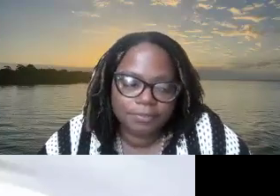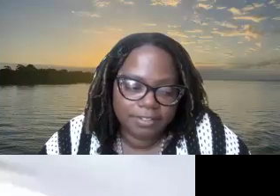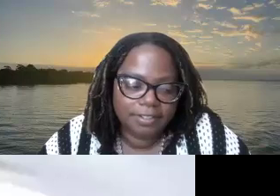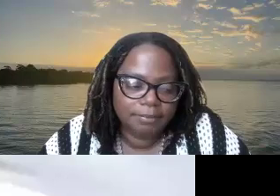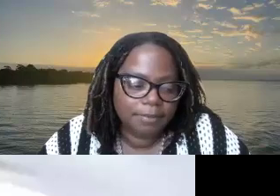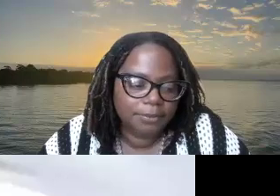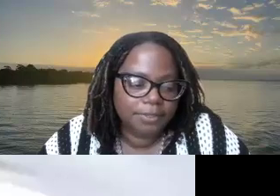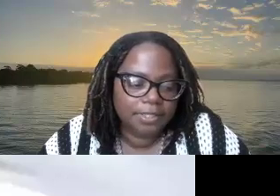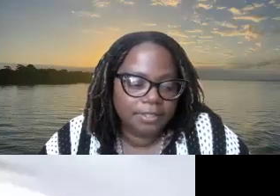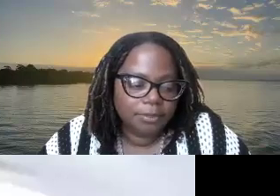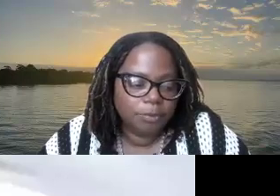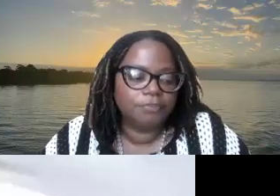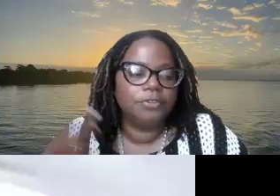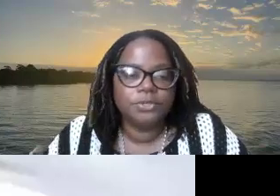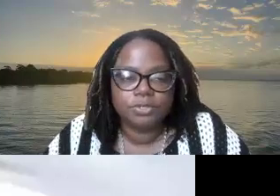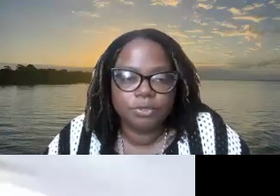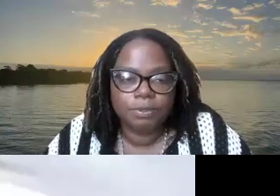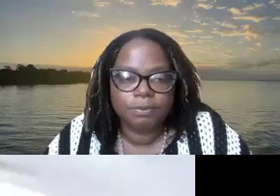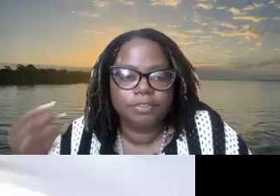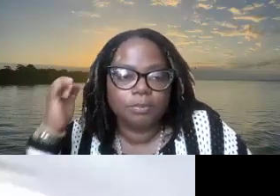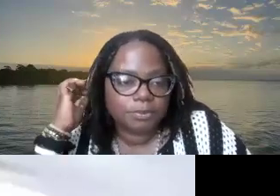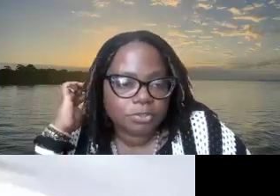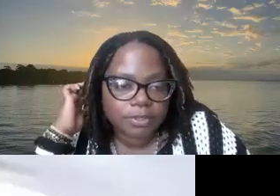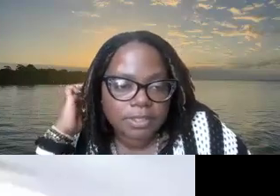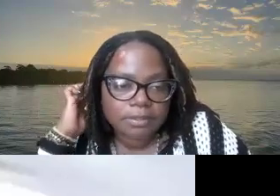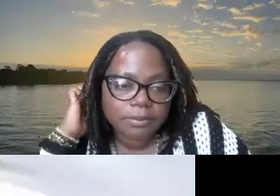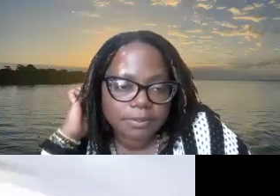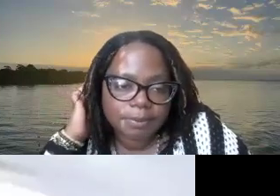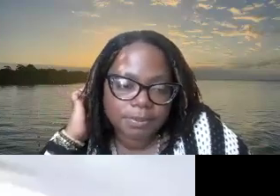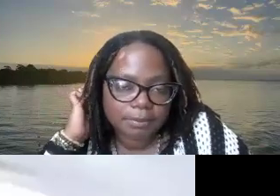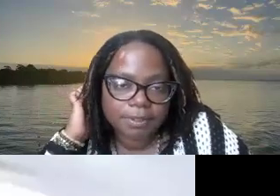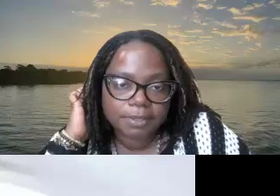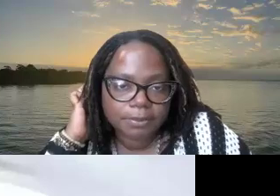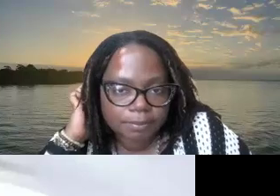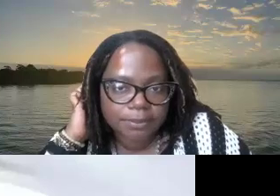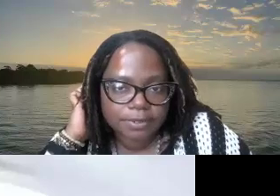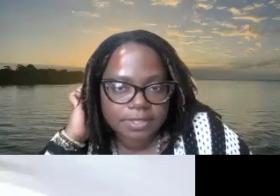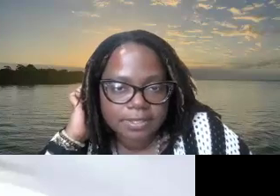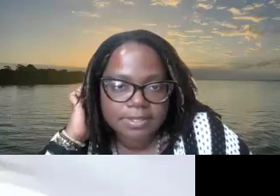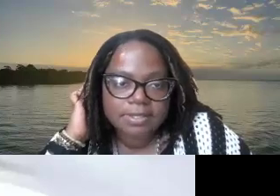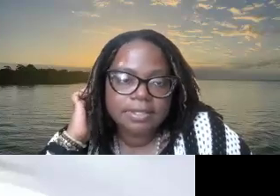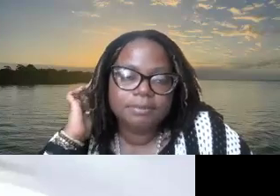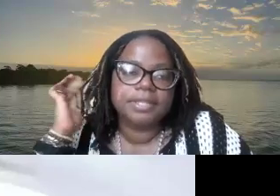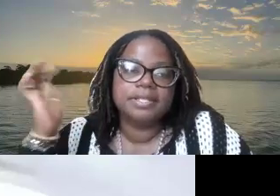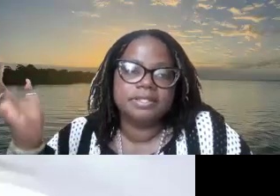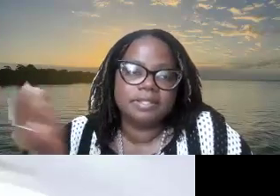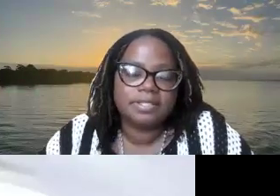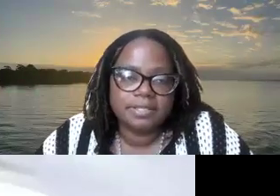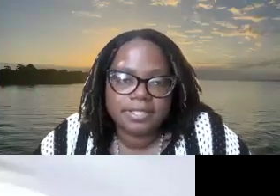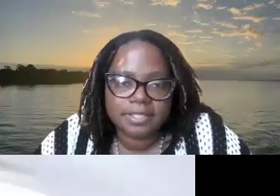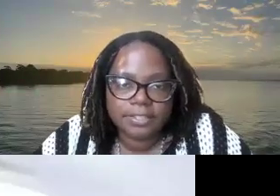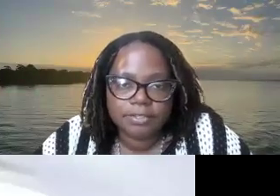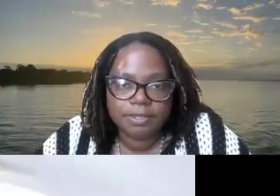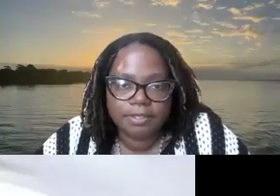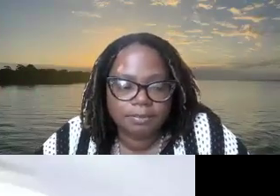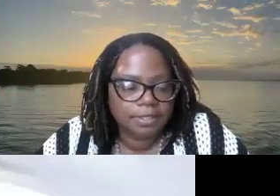and women run. And minority, we prefer to use the term people of global majority or people that have been minoritized. But that is a